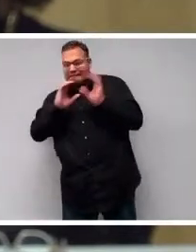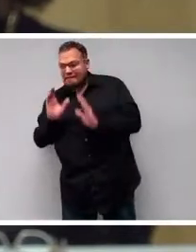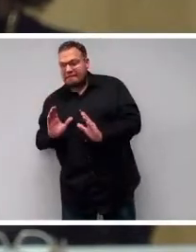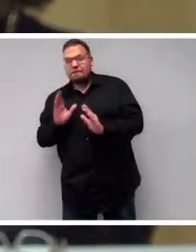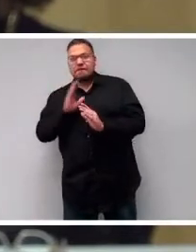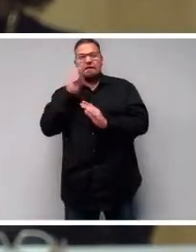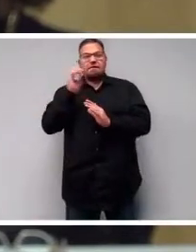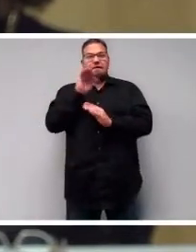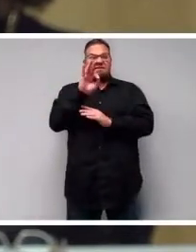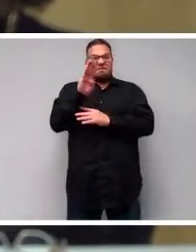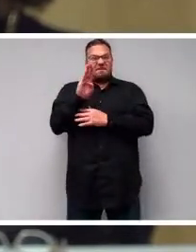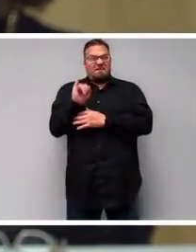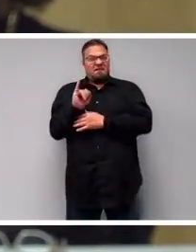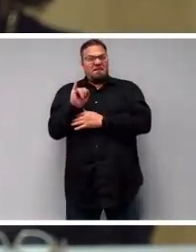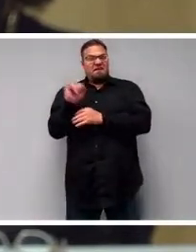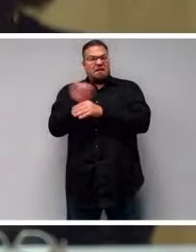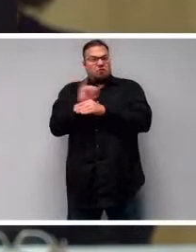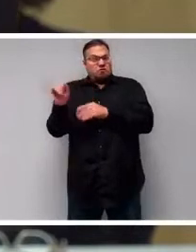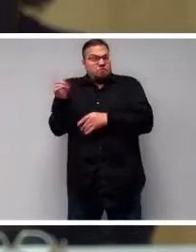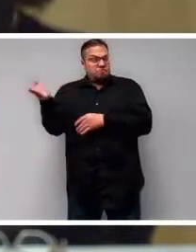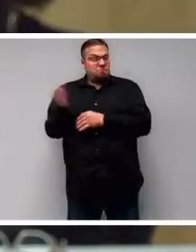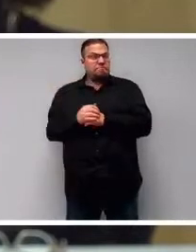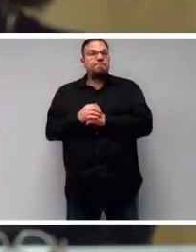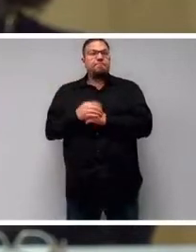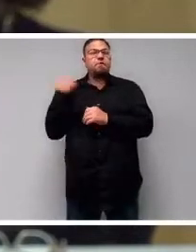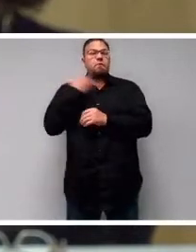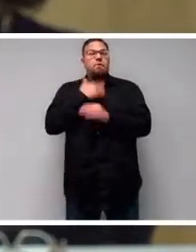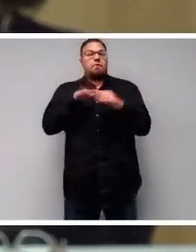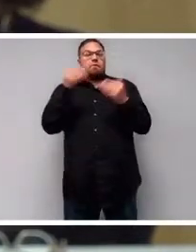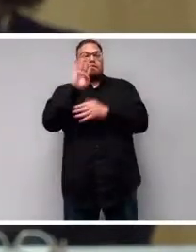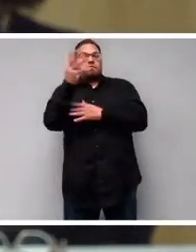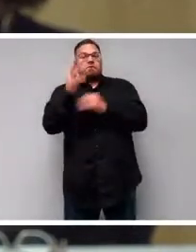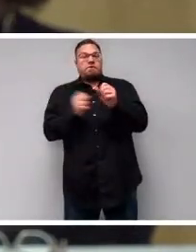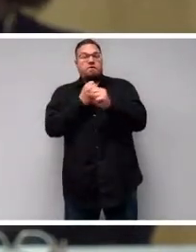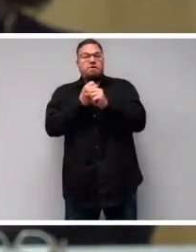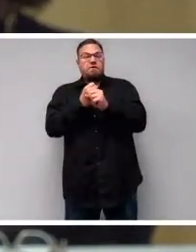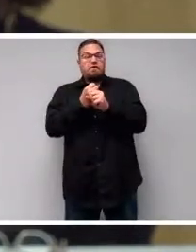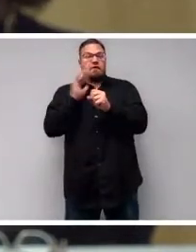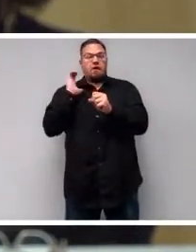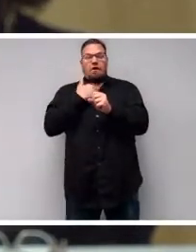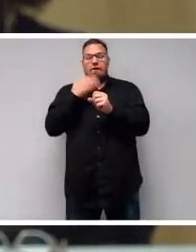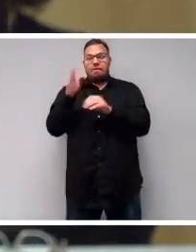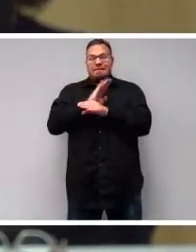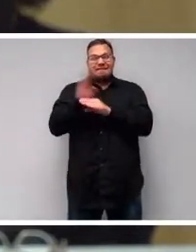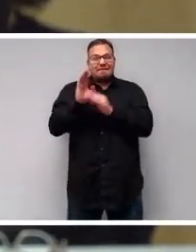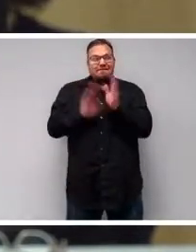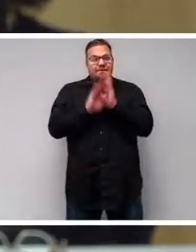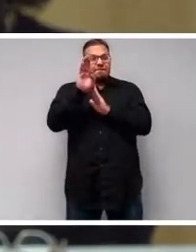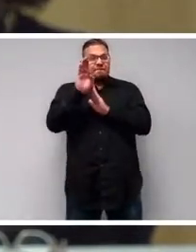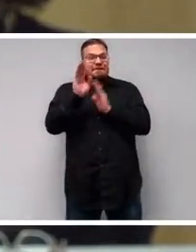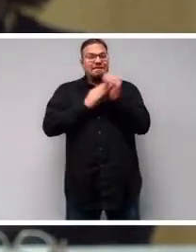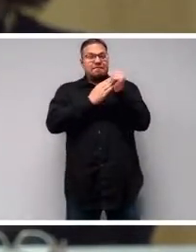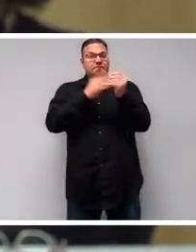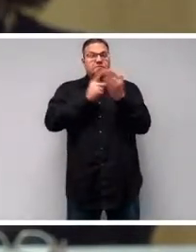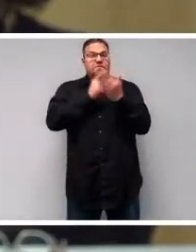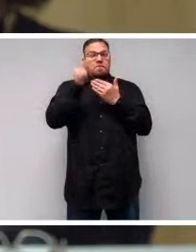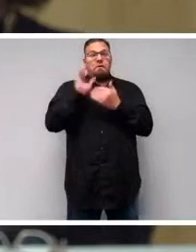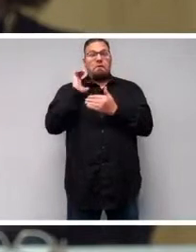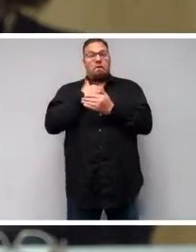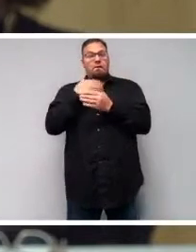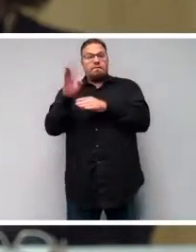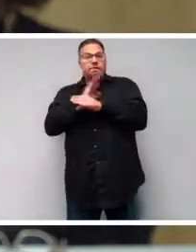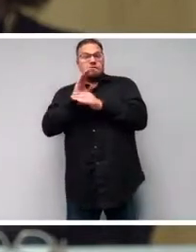interns. We also opened in the fourth year of the rollout our business development and leadership program. So our business students take